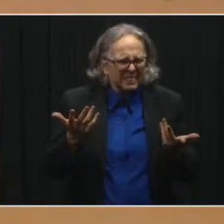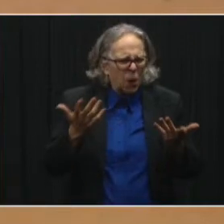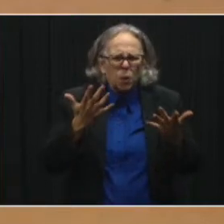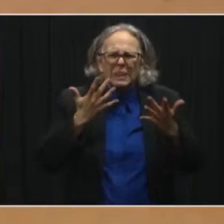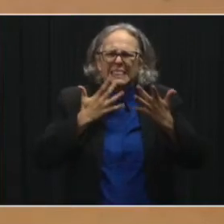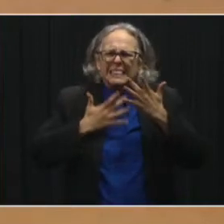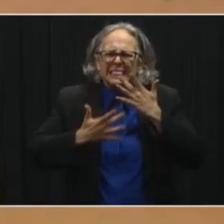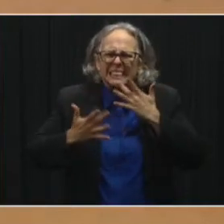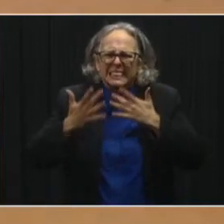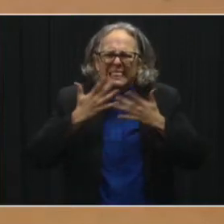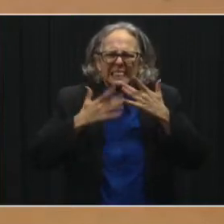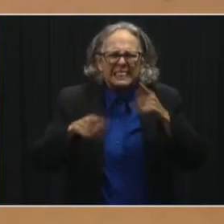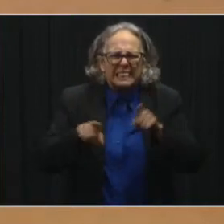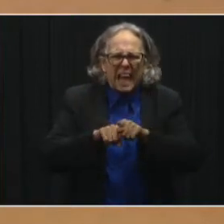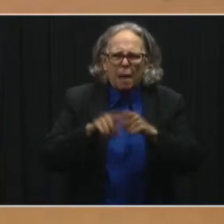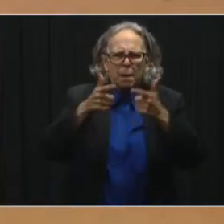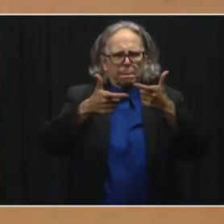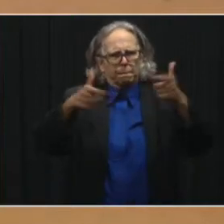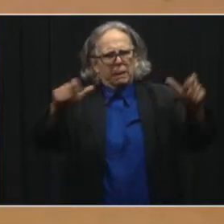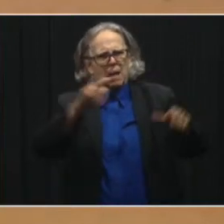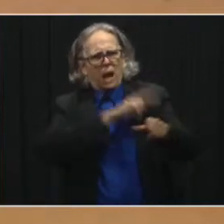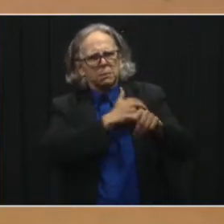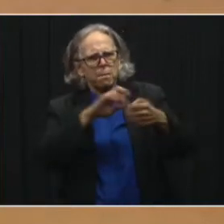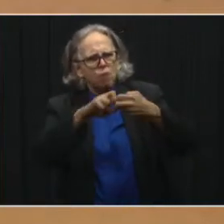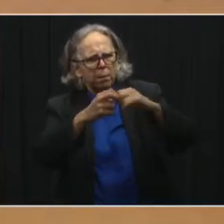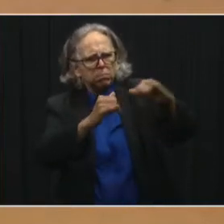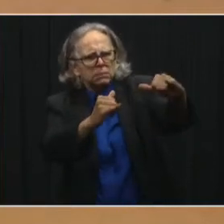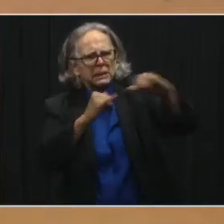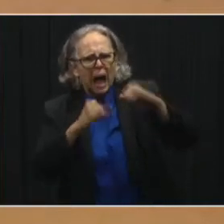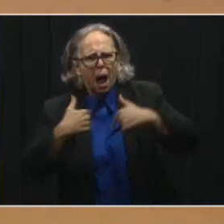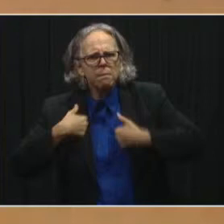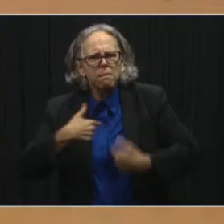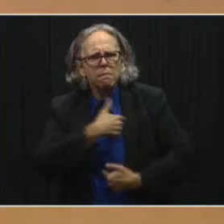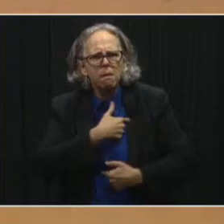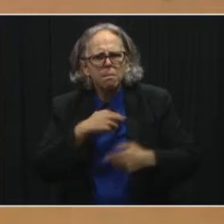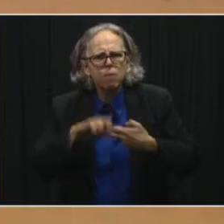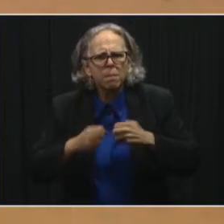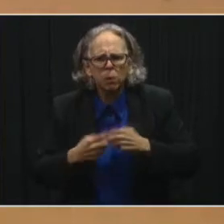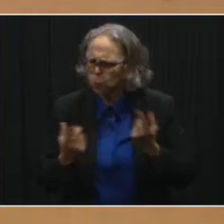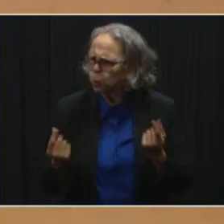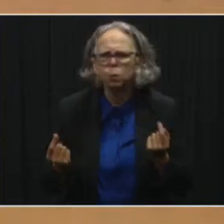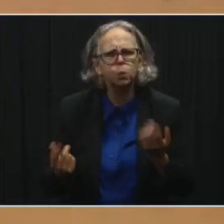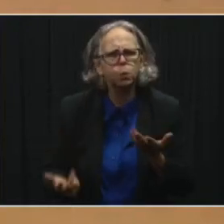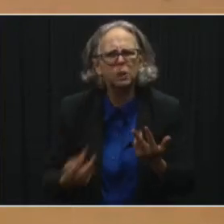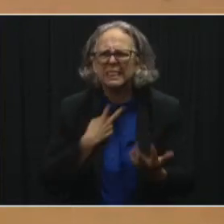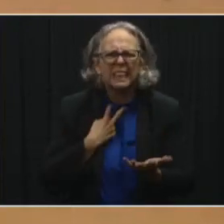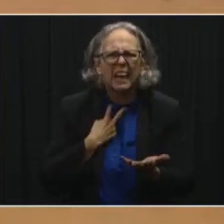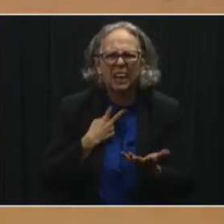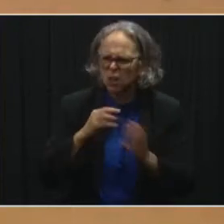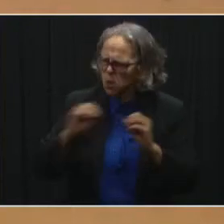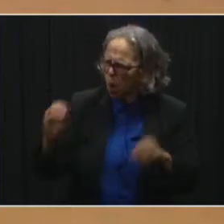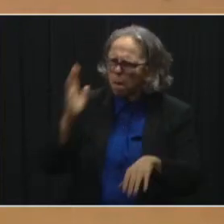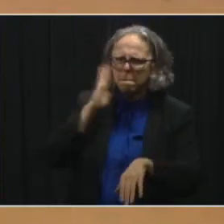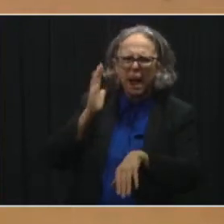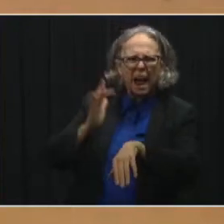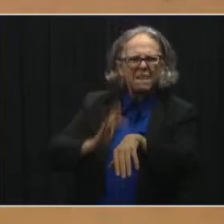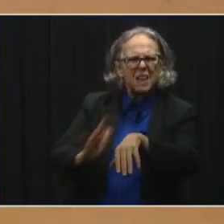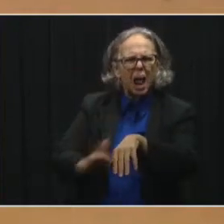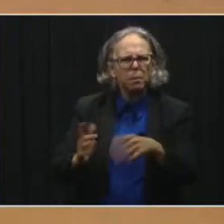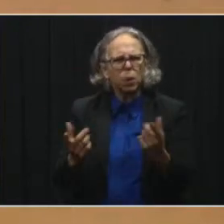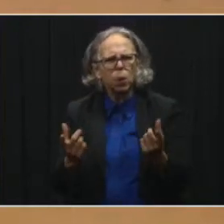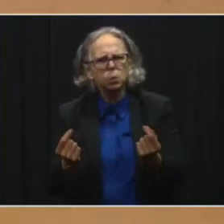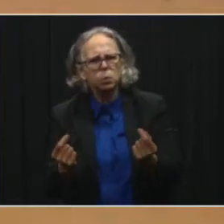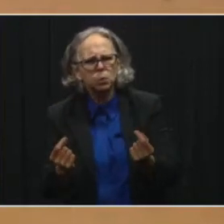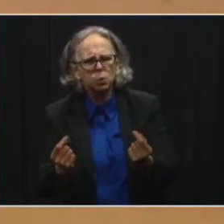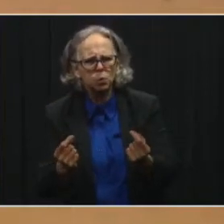those patients. So what do we do when we don't have the beds available? We're boarding patients in